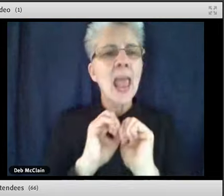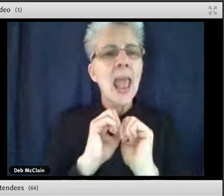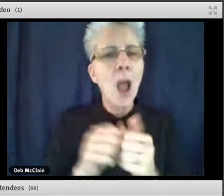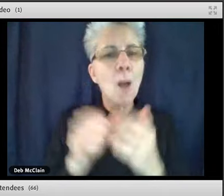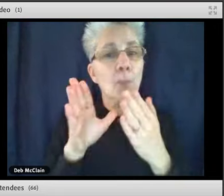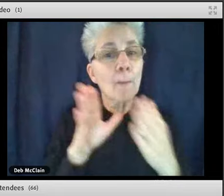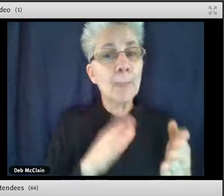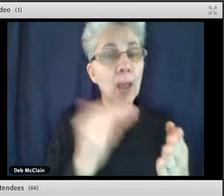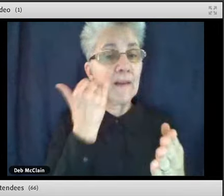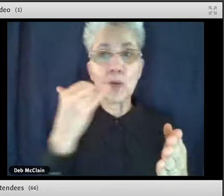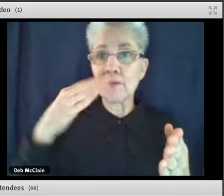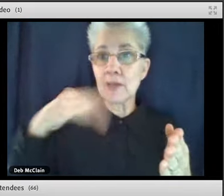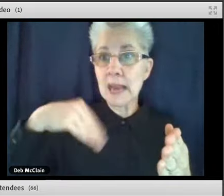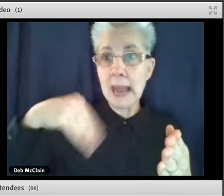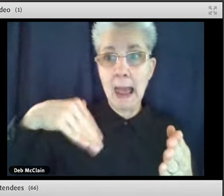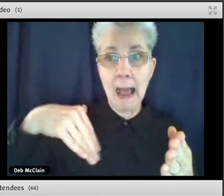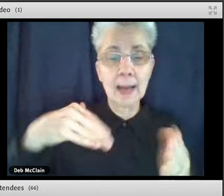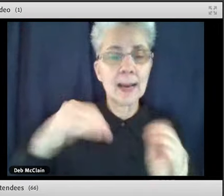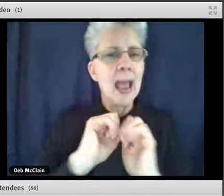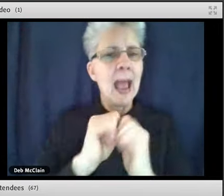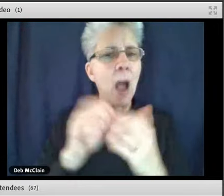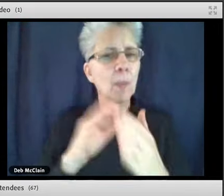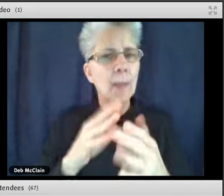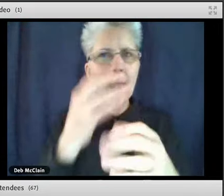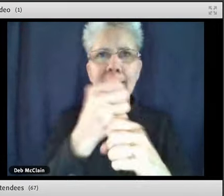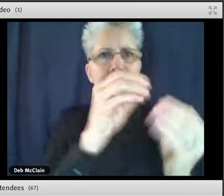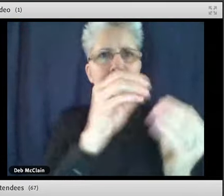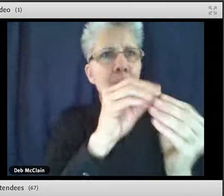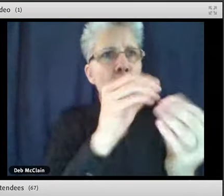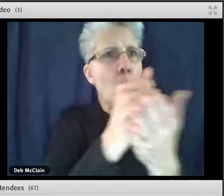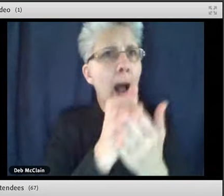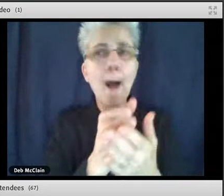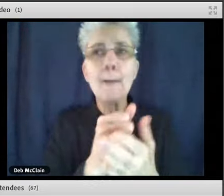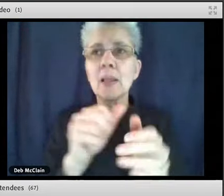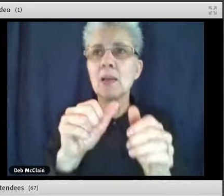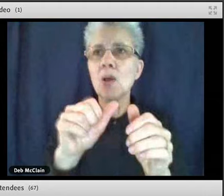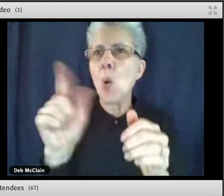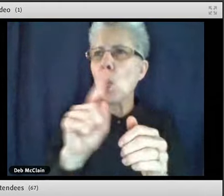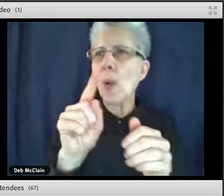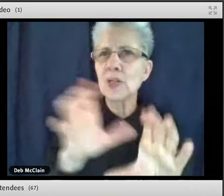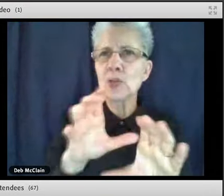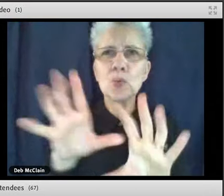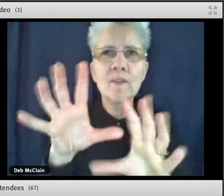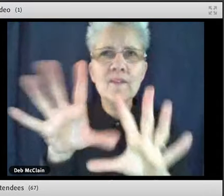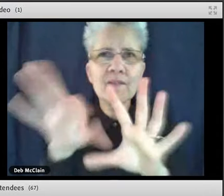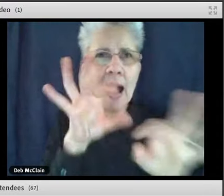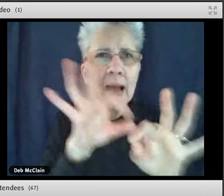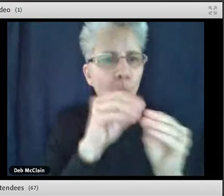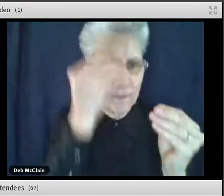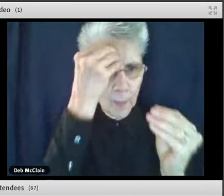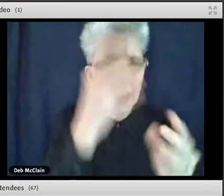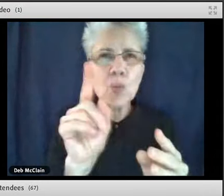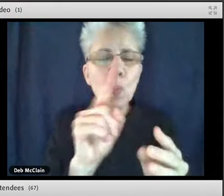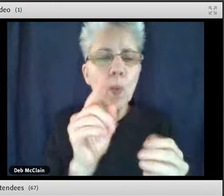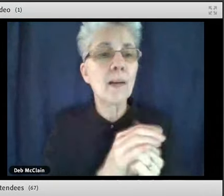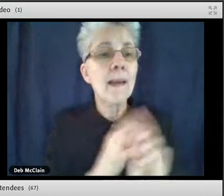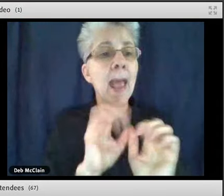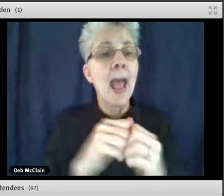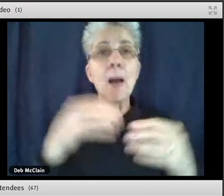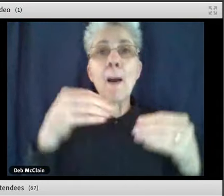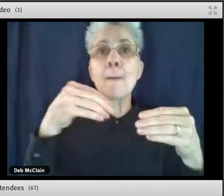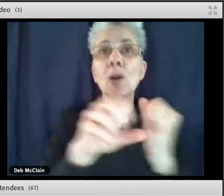prepared? How can you get more help? What sites can you do that with? And how can you market your services?